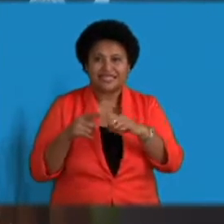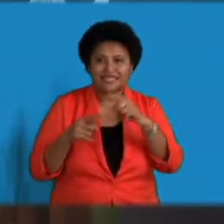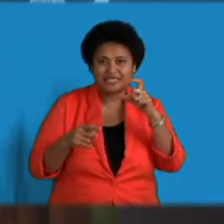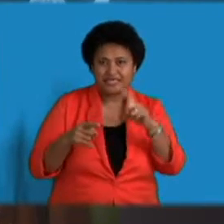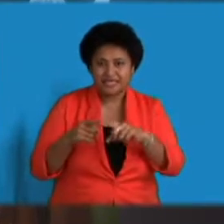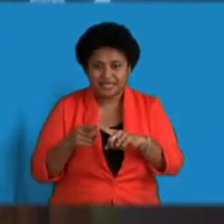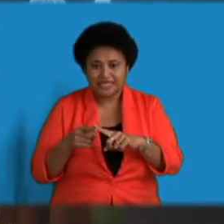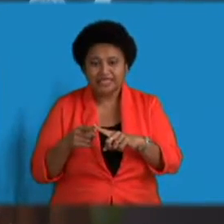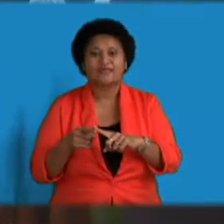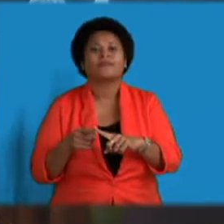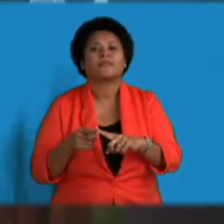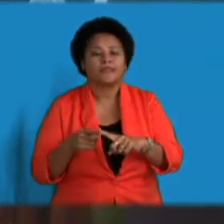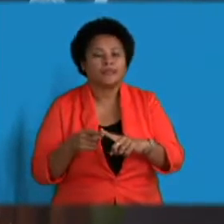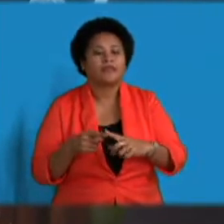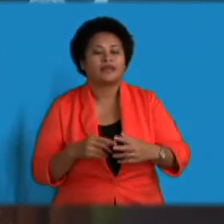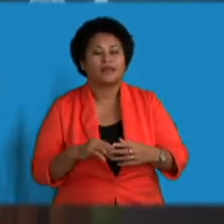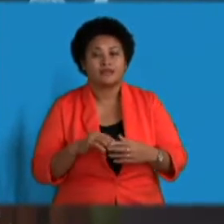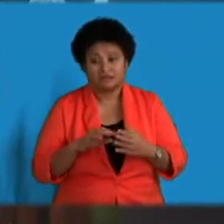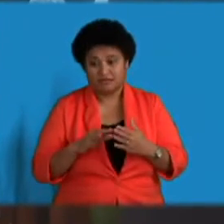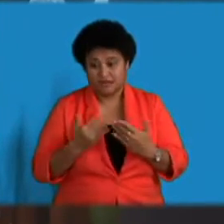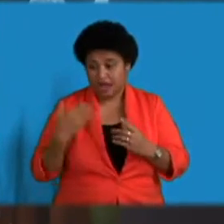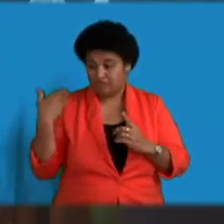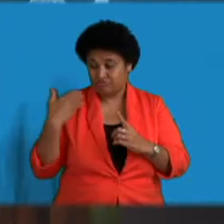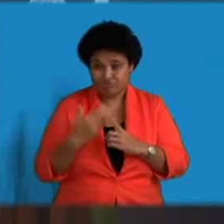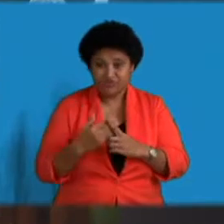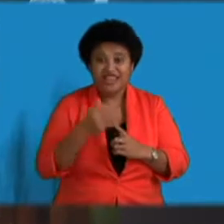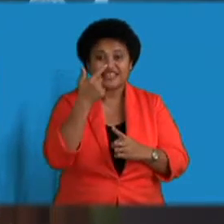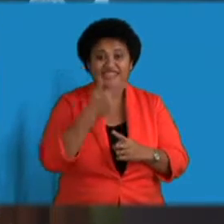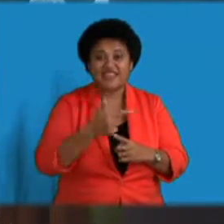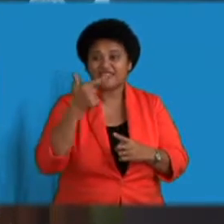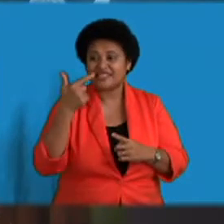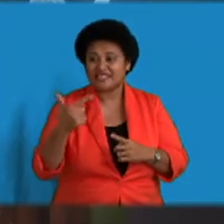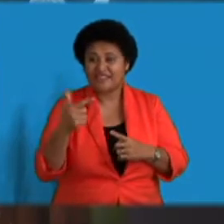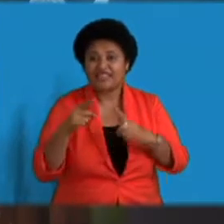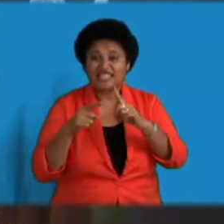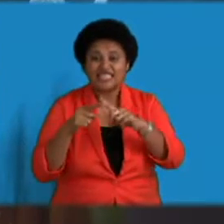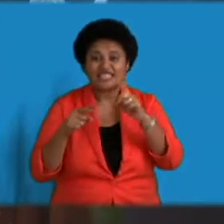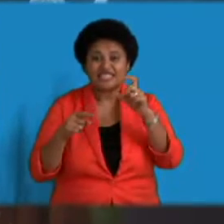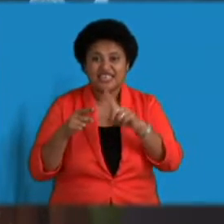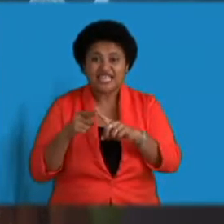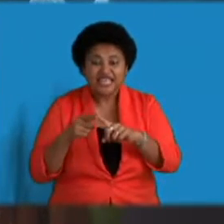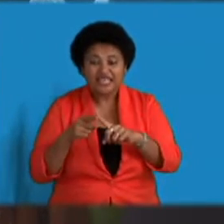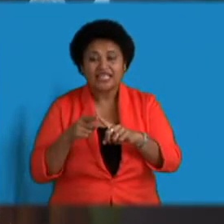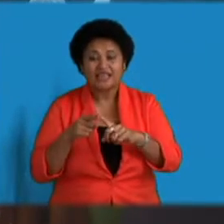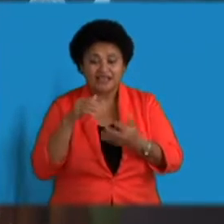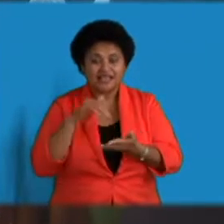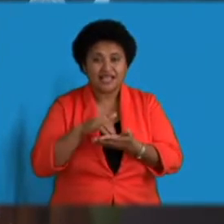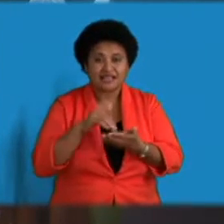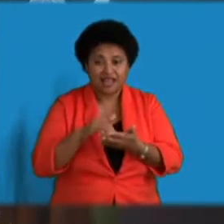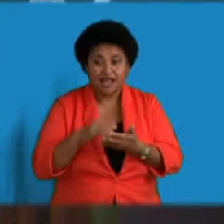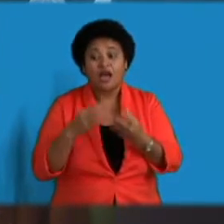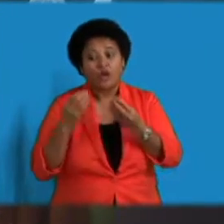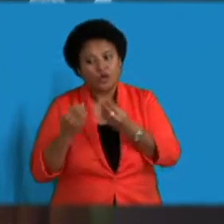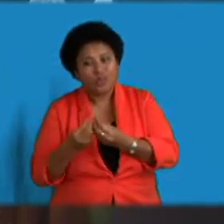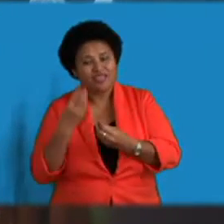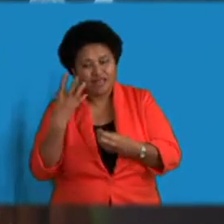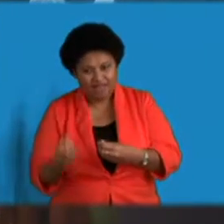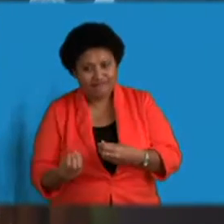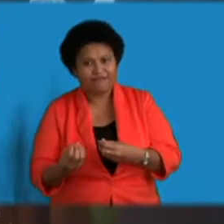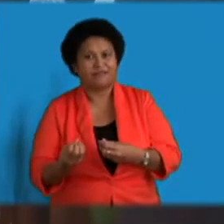date, we have established 77 ECE centers with a library corner.